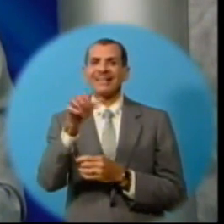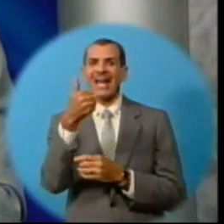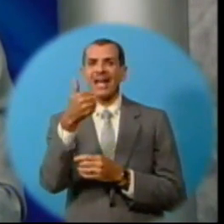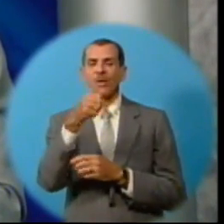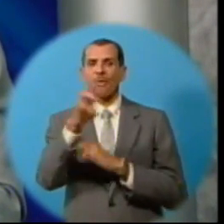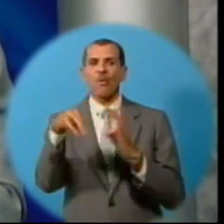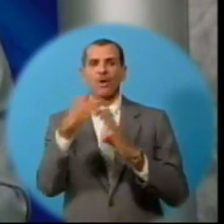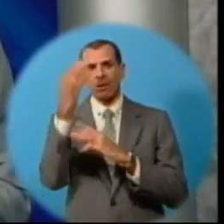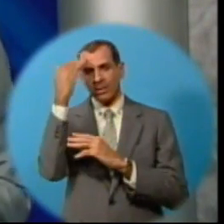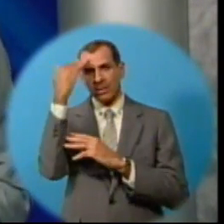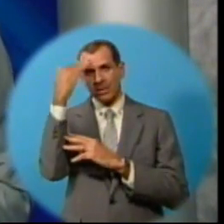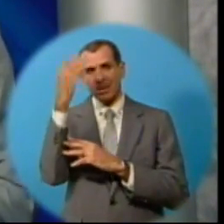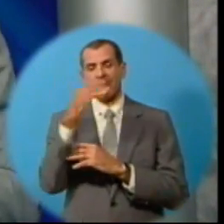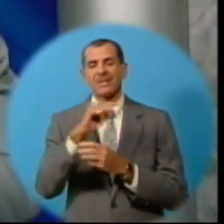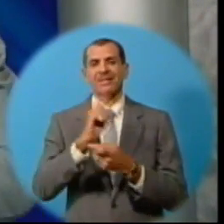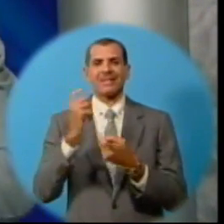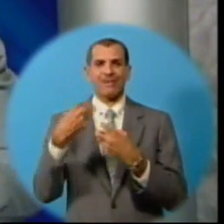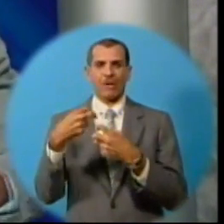it's getting increasingly difficult.